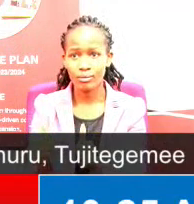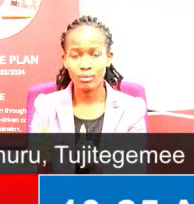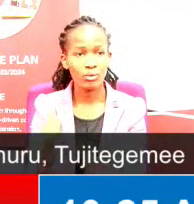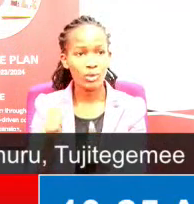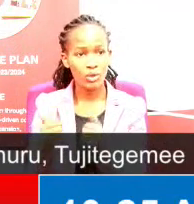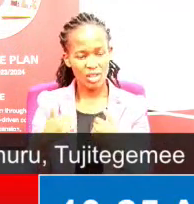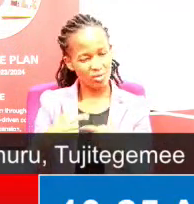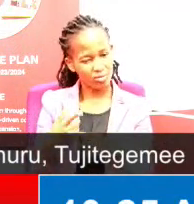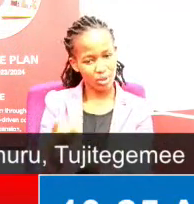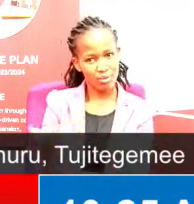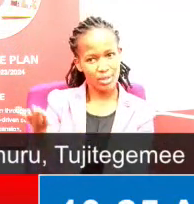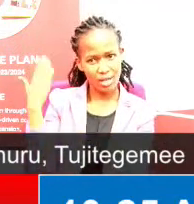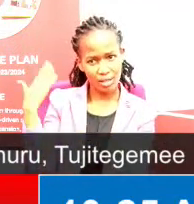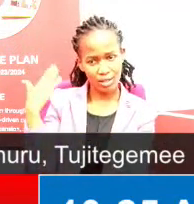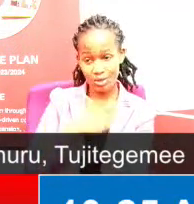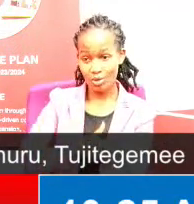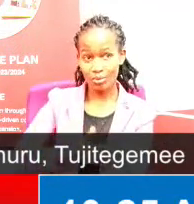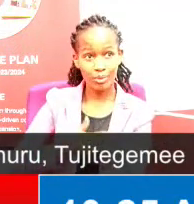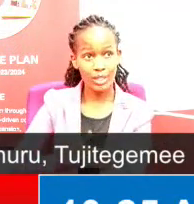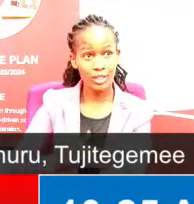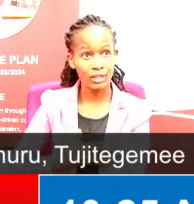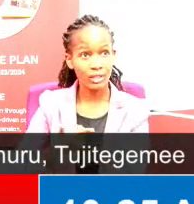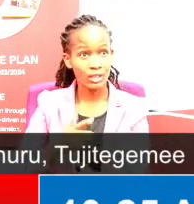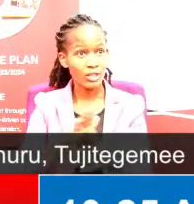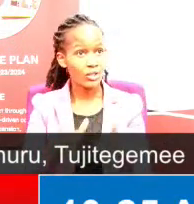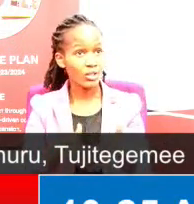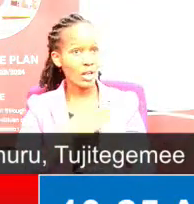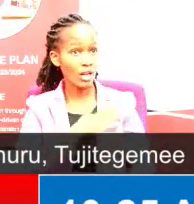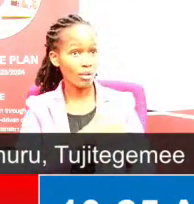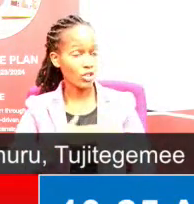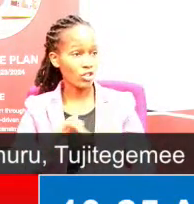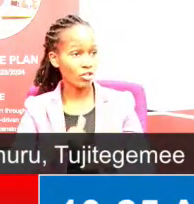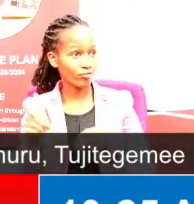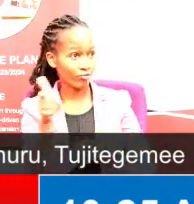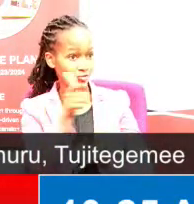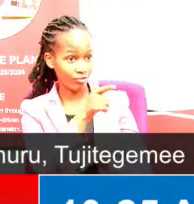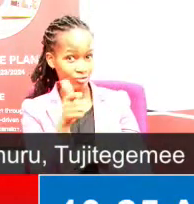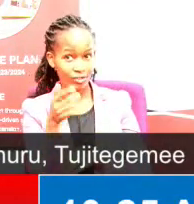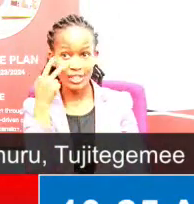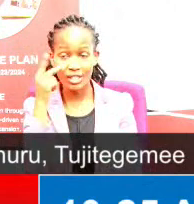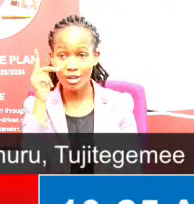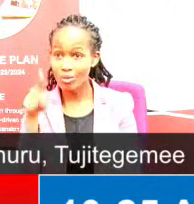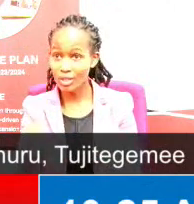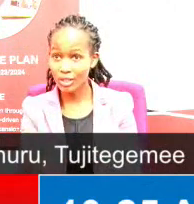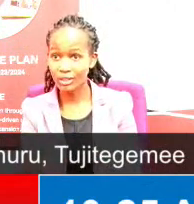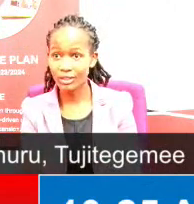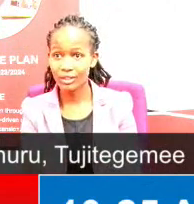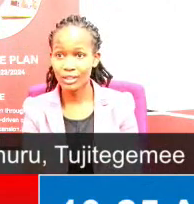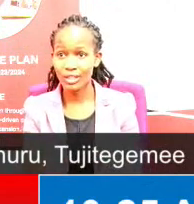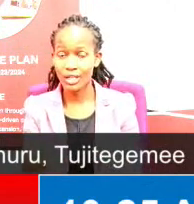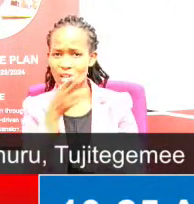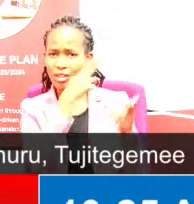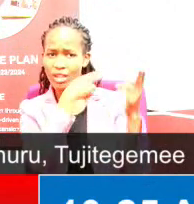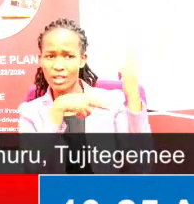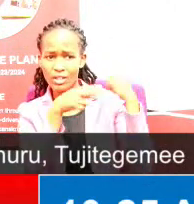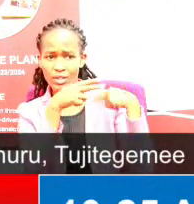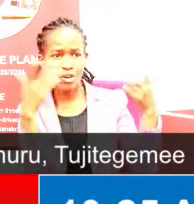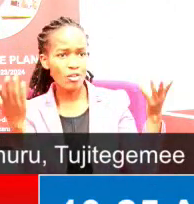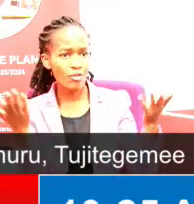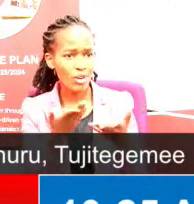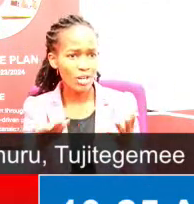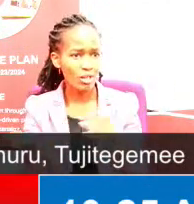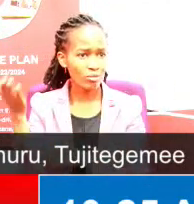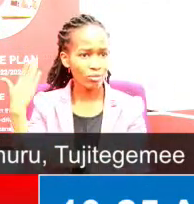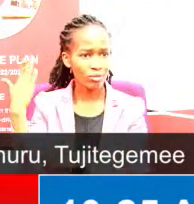one. So kindly, let's appreciate this video and just see the history or where we